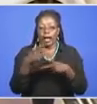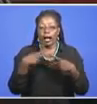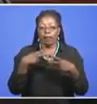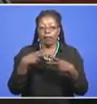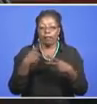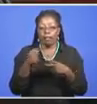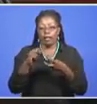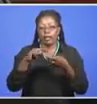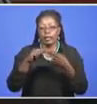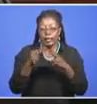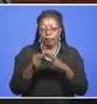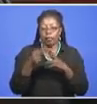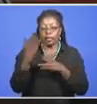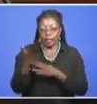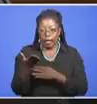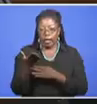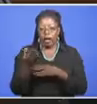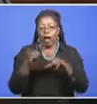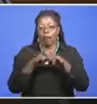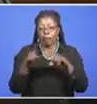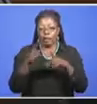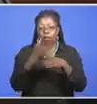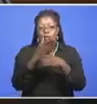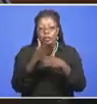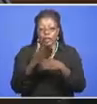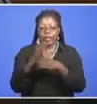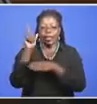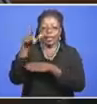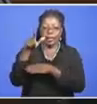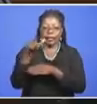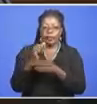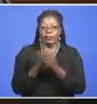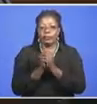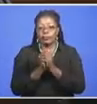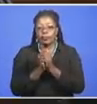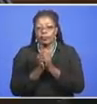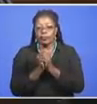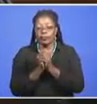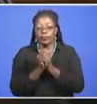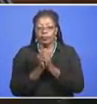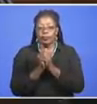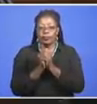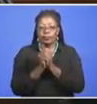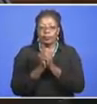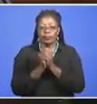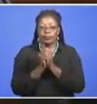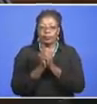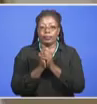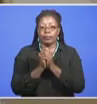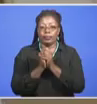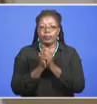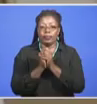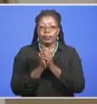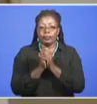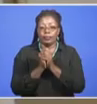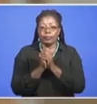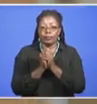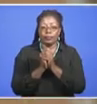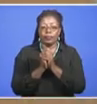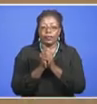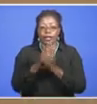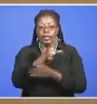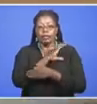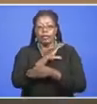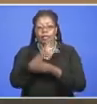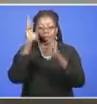crime stats on hand, he said they will be released at a later date. Fern Carey, ZNS Network News. Meantime, the